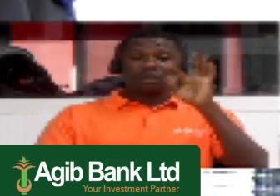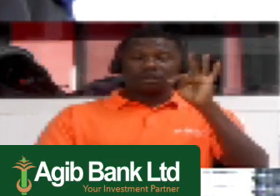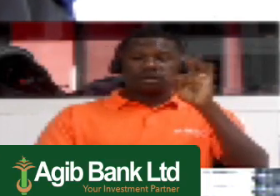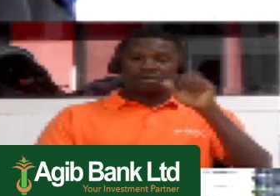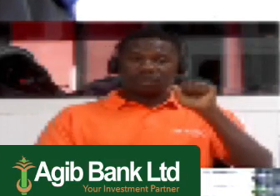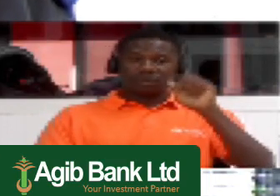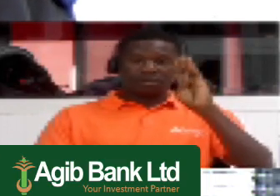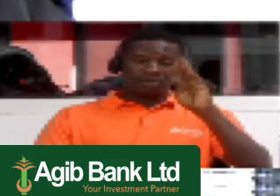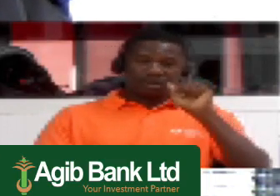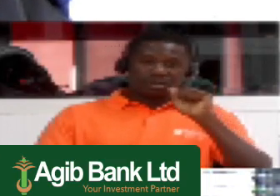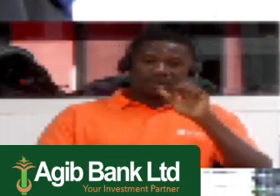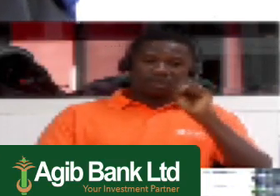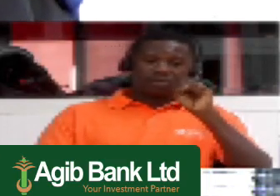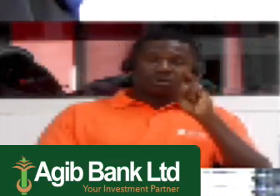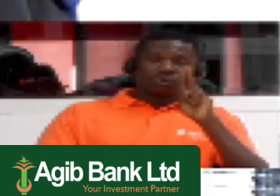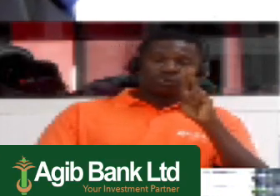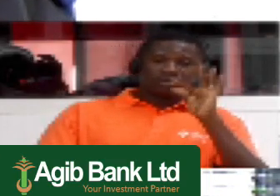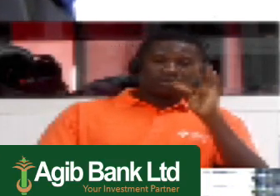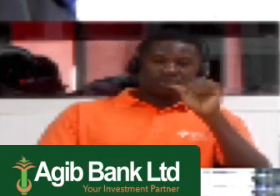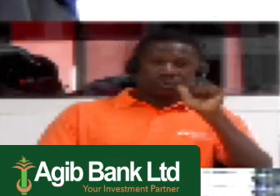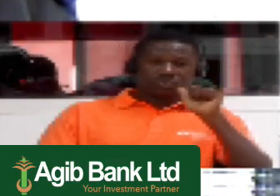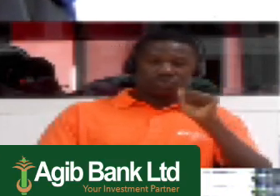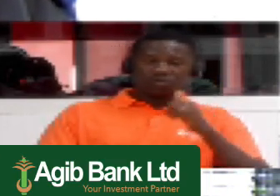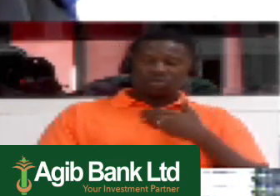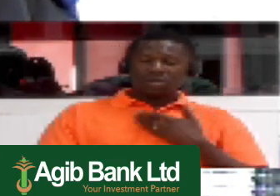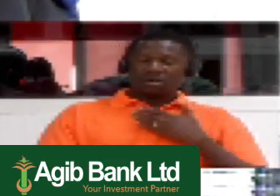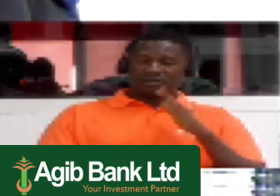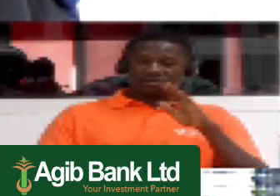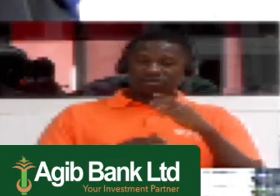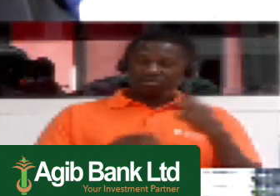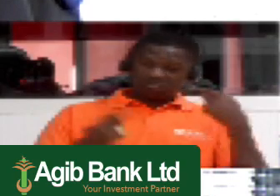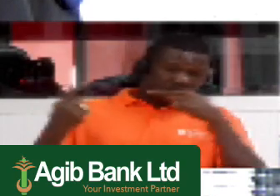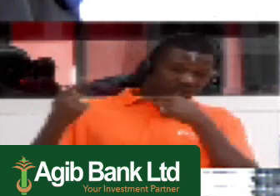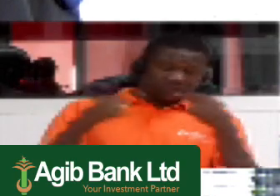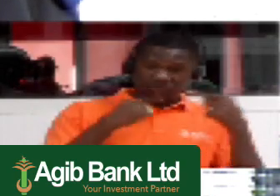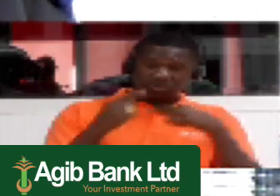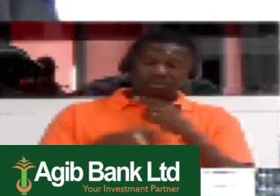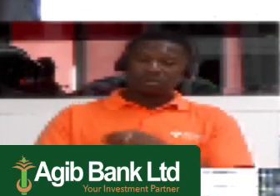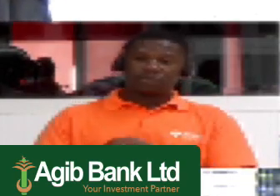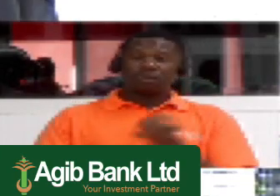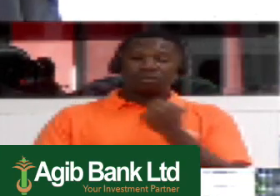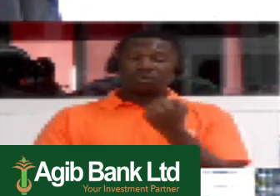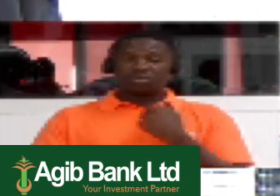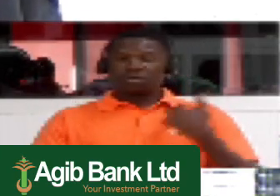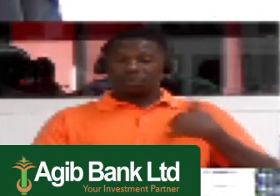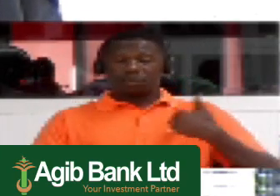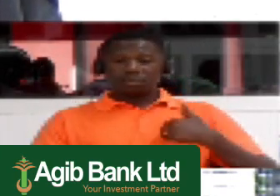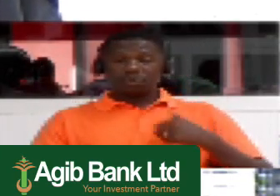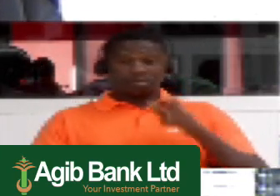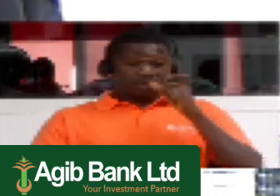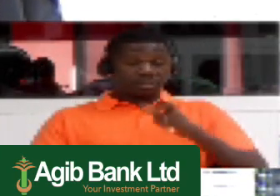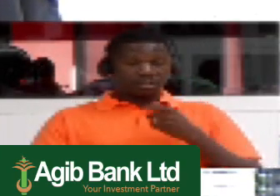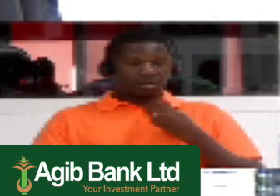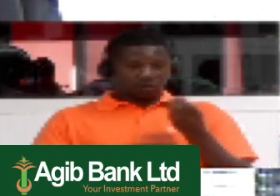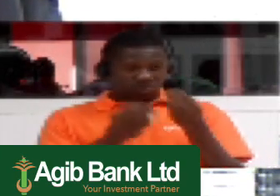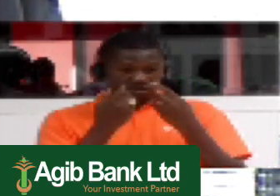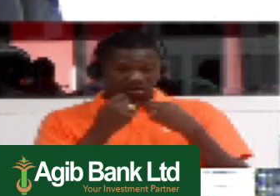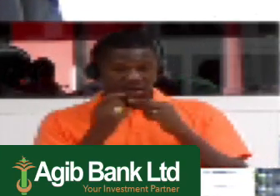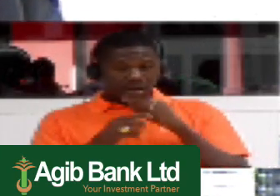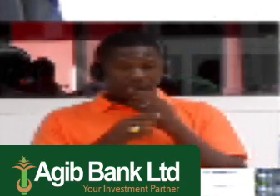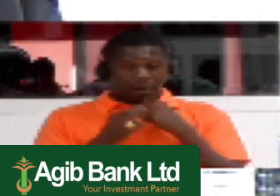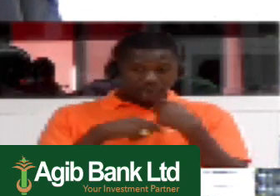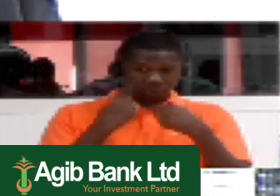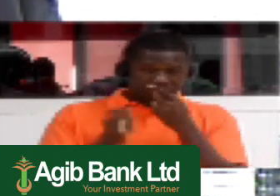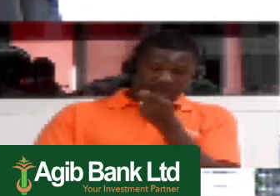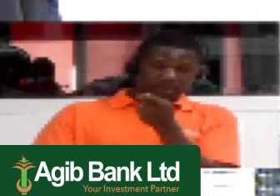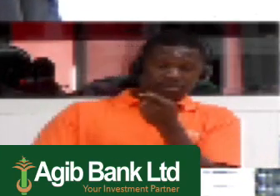ye ño sabo sodoje. We had a push and pull with us there. Go mole ya la information o di mola. Someone tipped us about